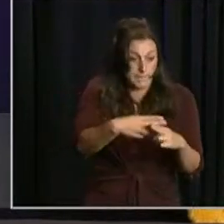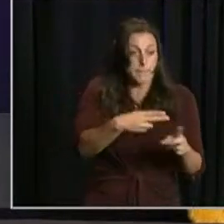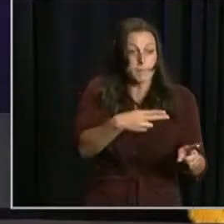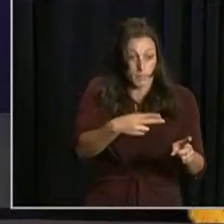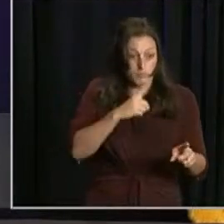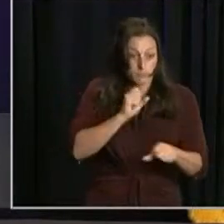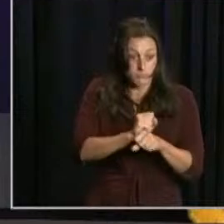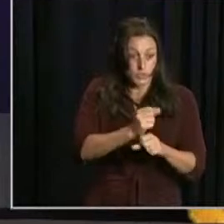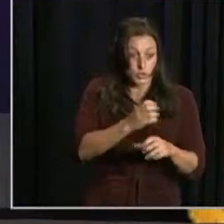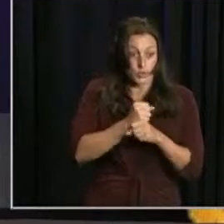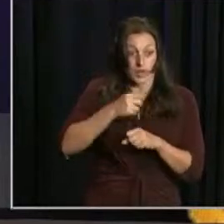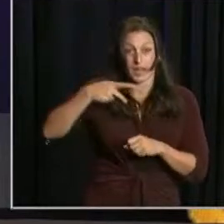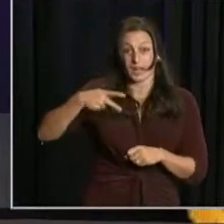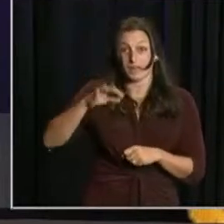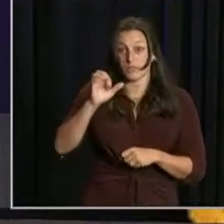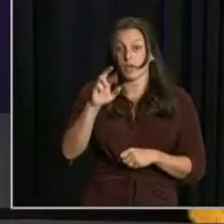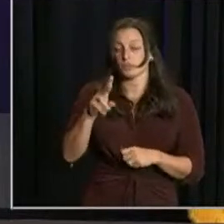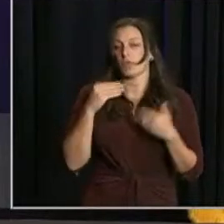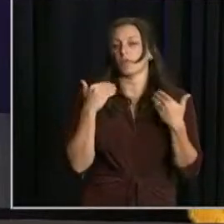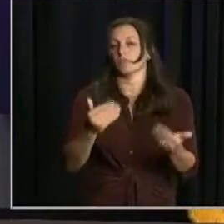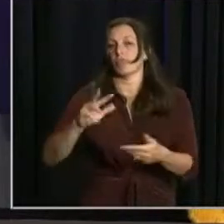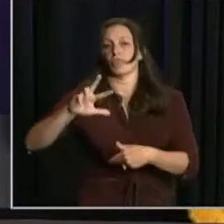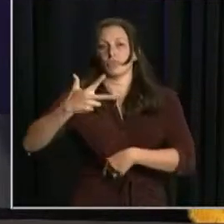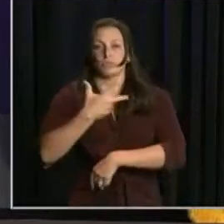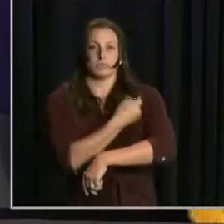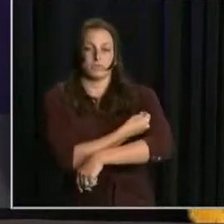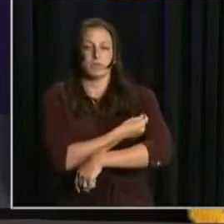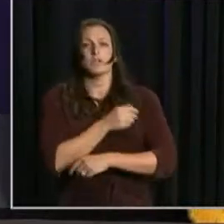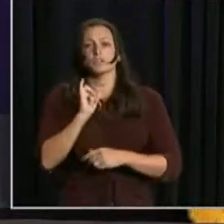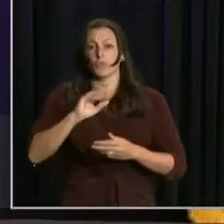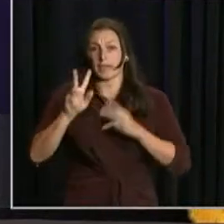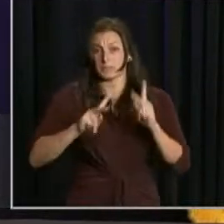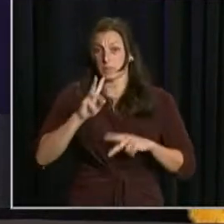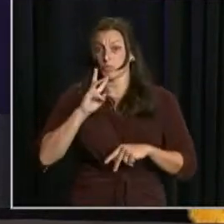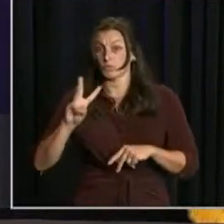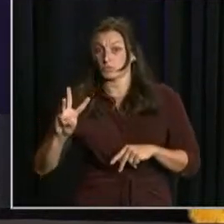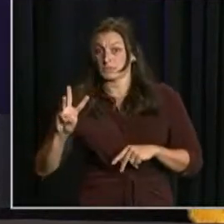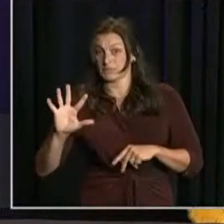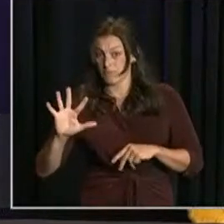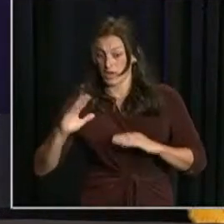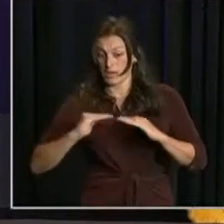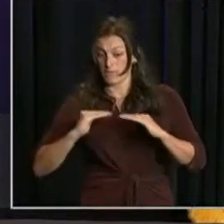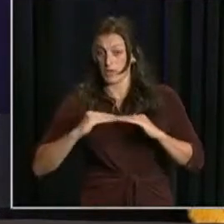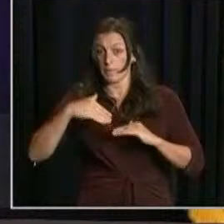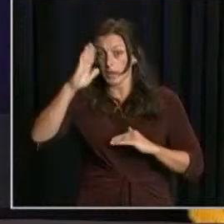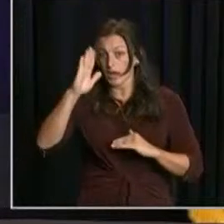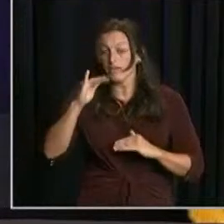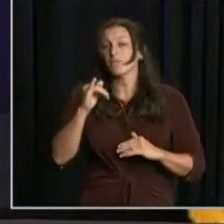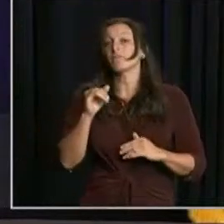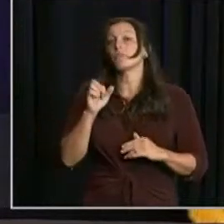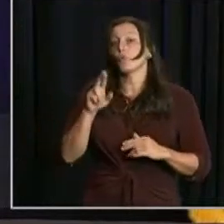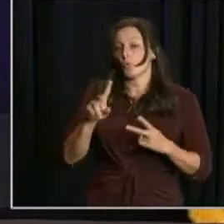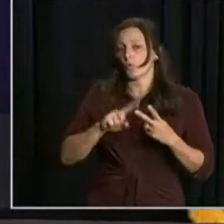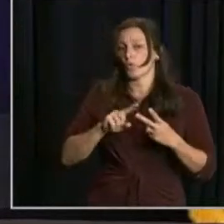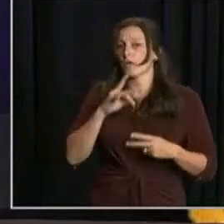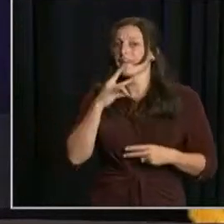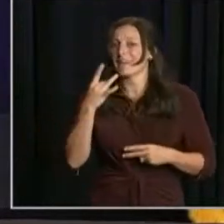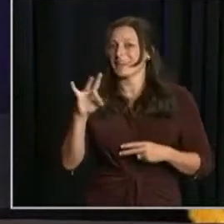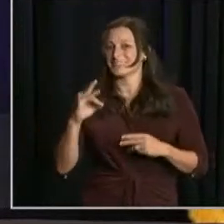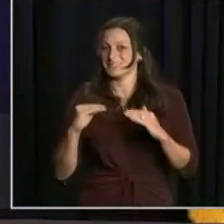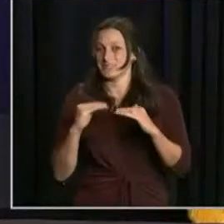Pfizer. So the eligibility is for people who are 65 and older and then 18 with an underlying condition. From what I understood